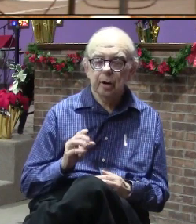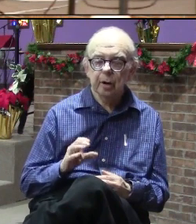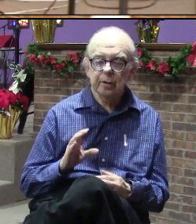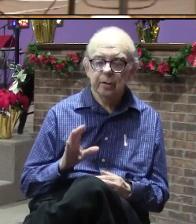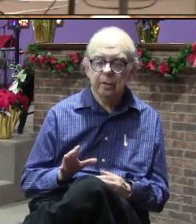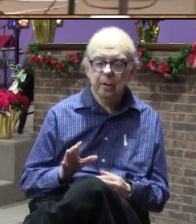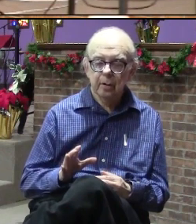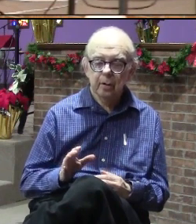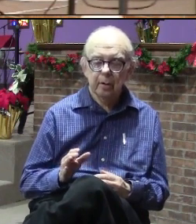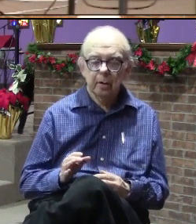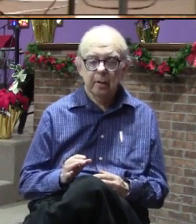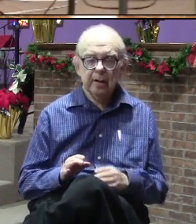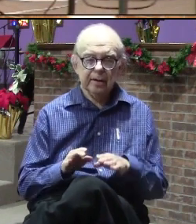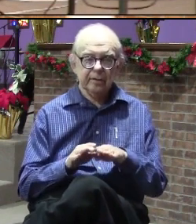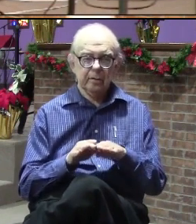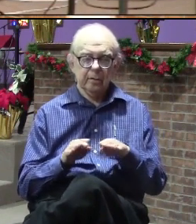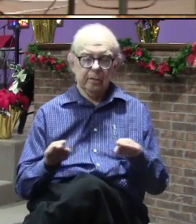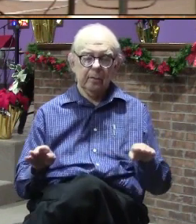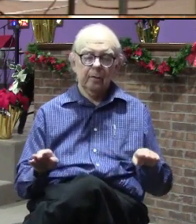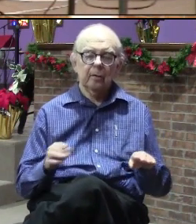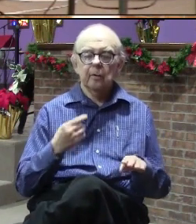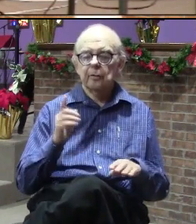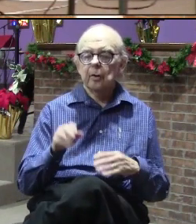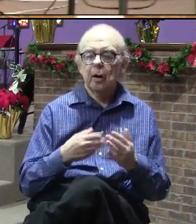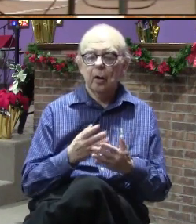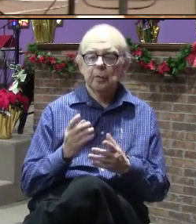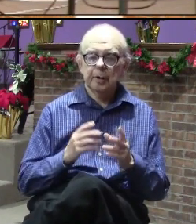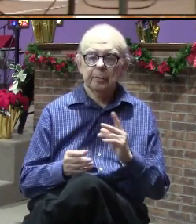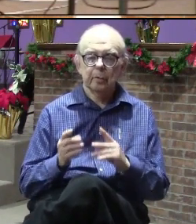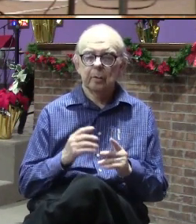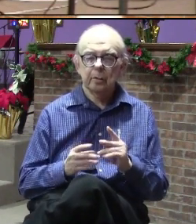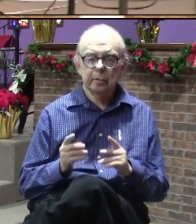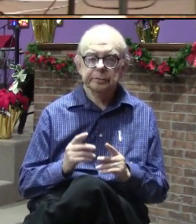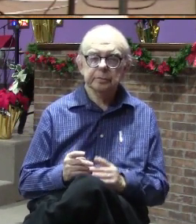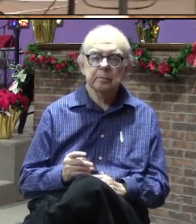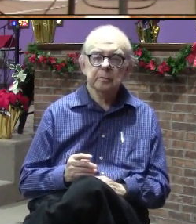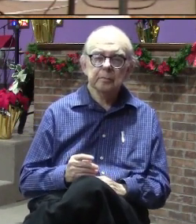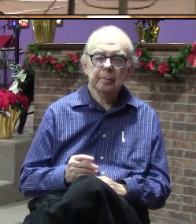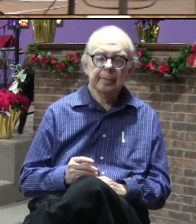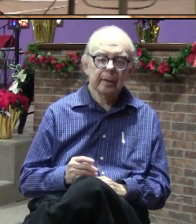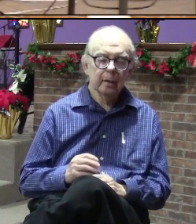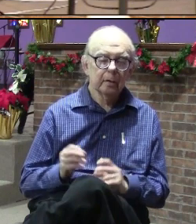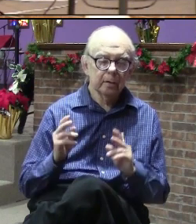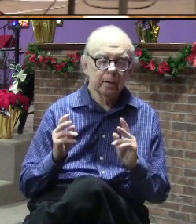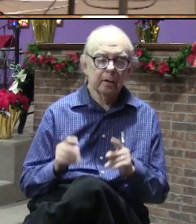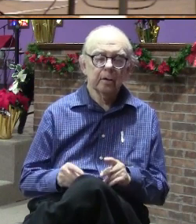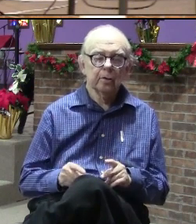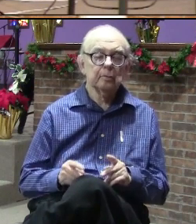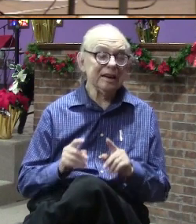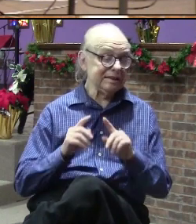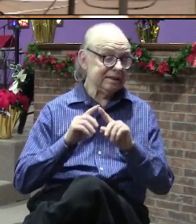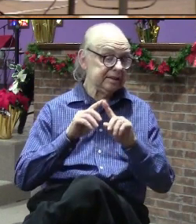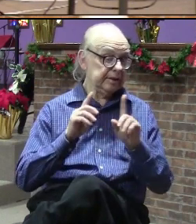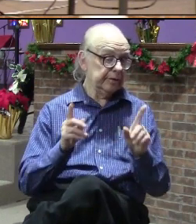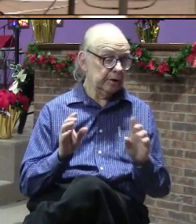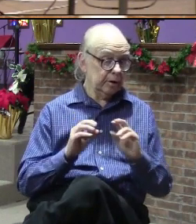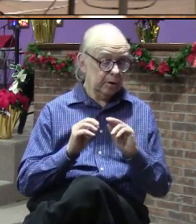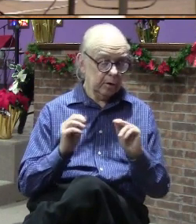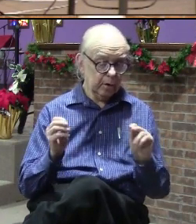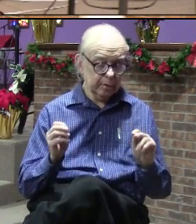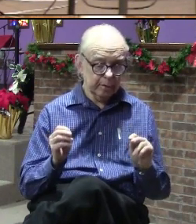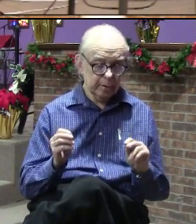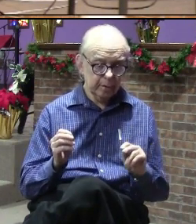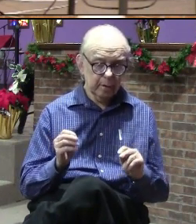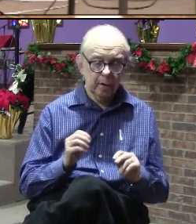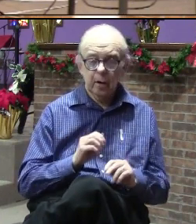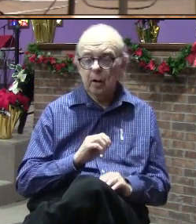It's a level playing field for everyone. Nobody's different. They're